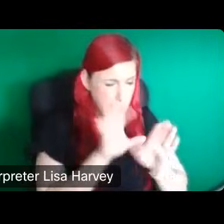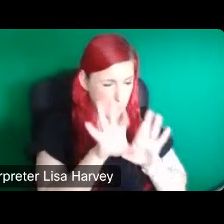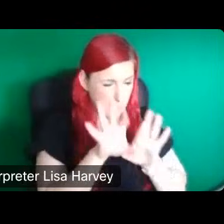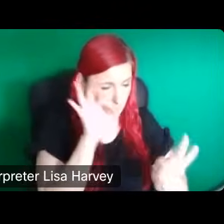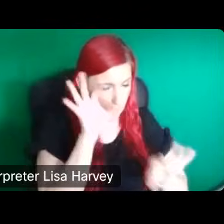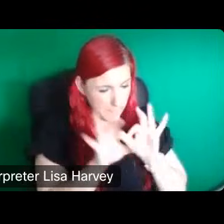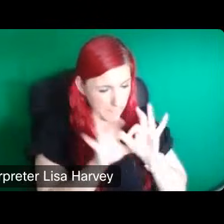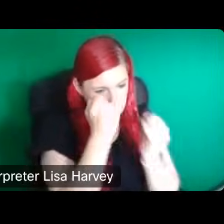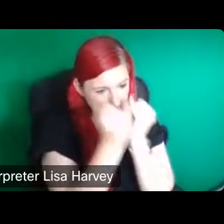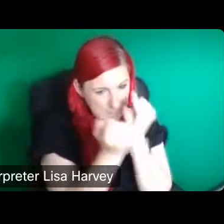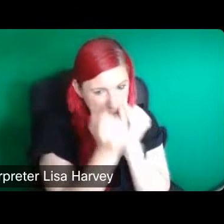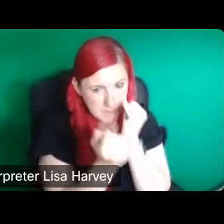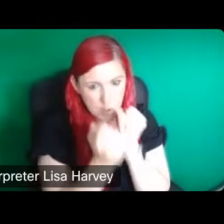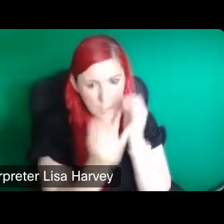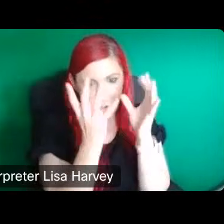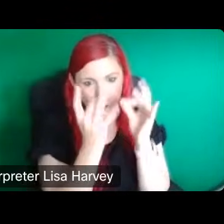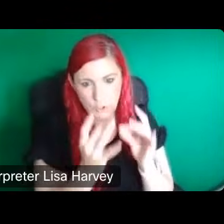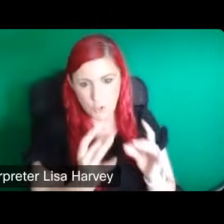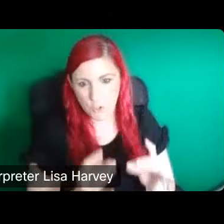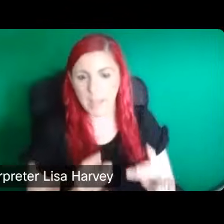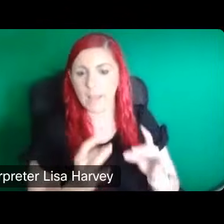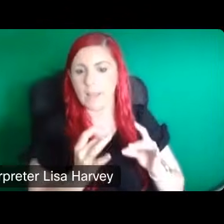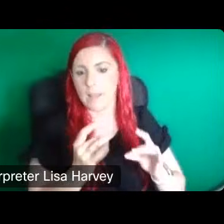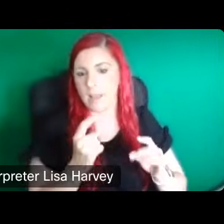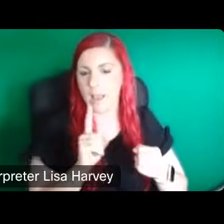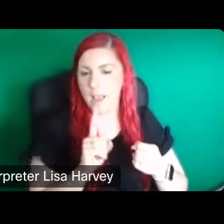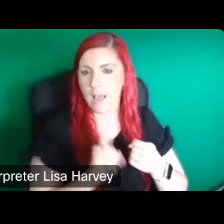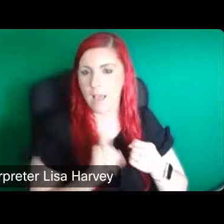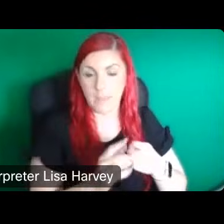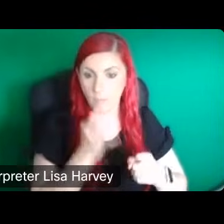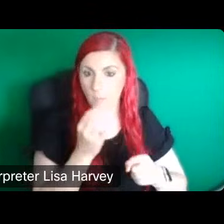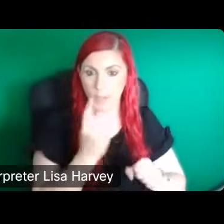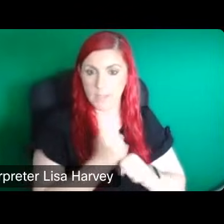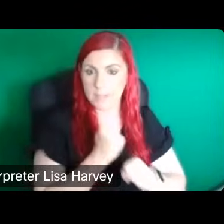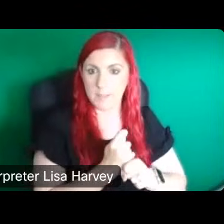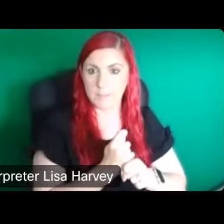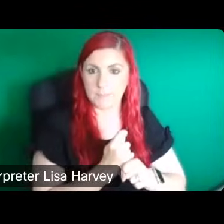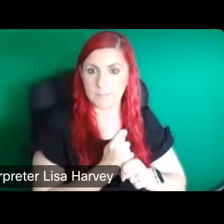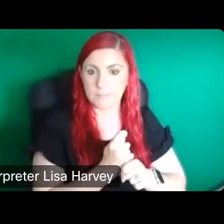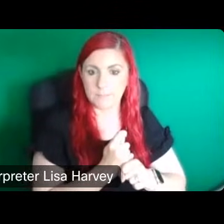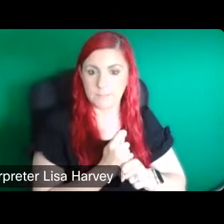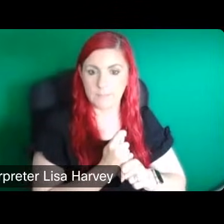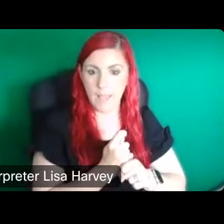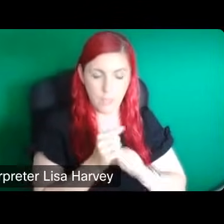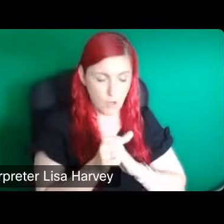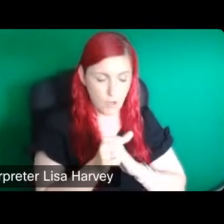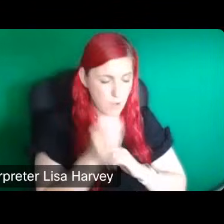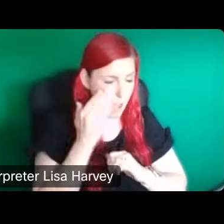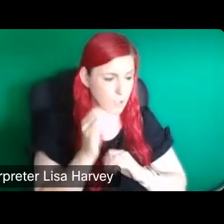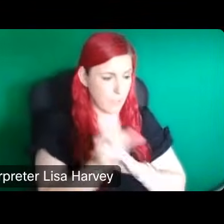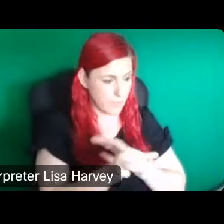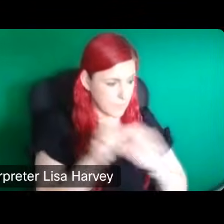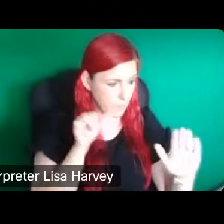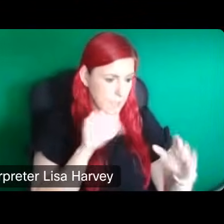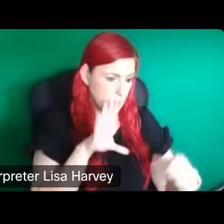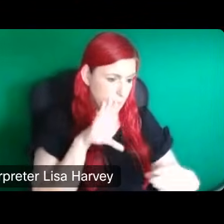number of times, and again, given so generously to their knowledge, experience, which we've tried to